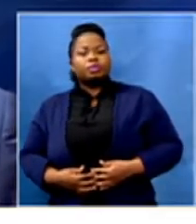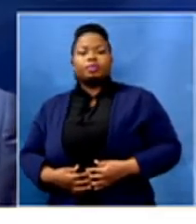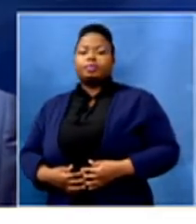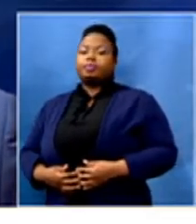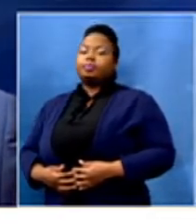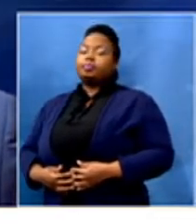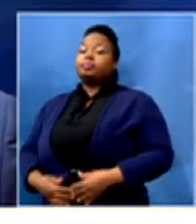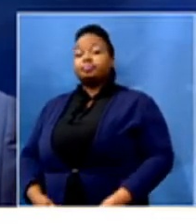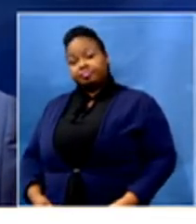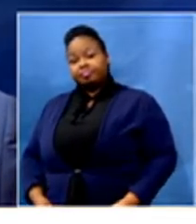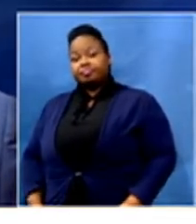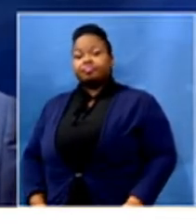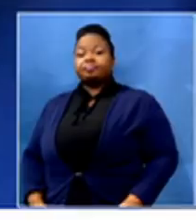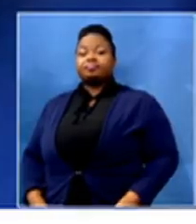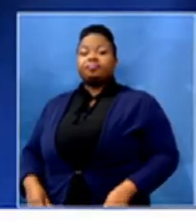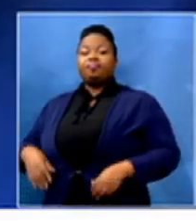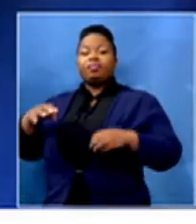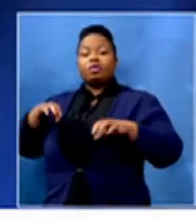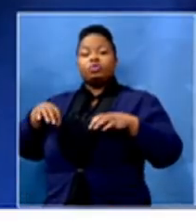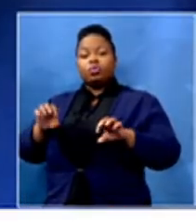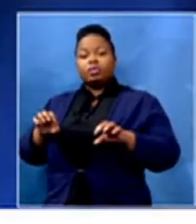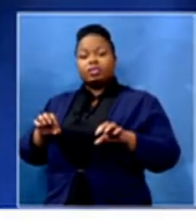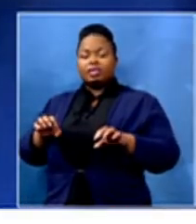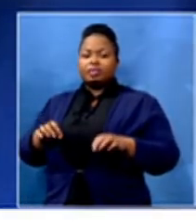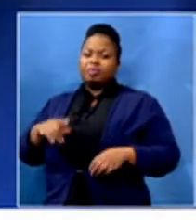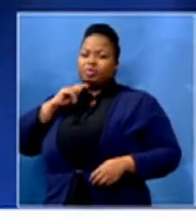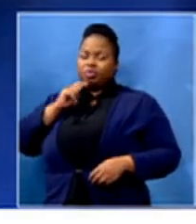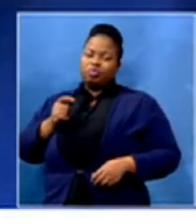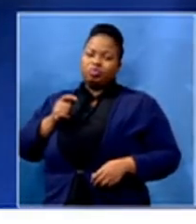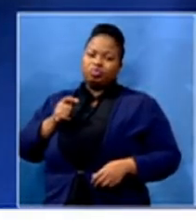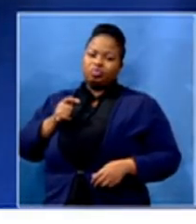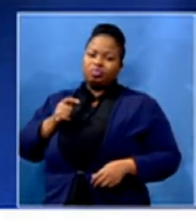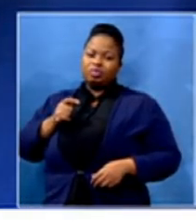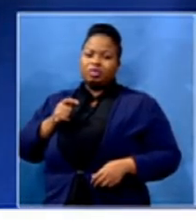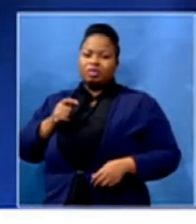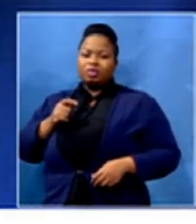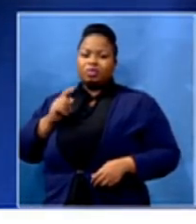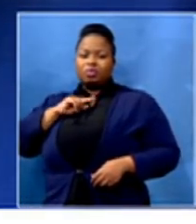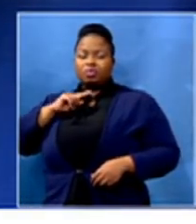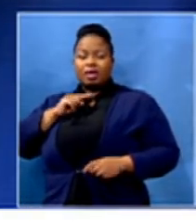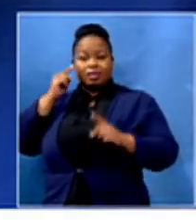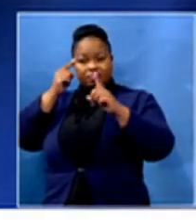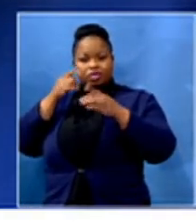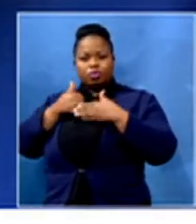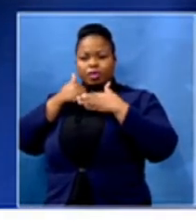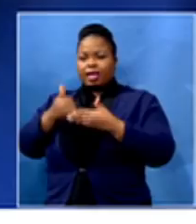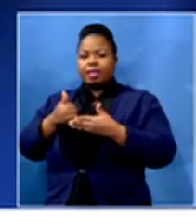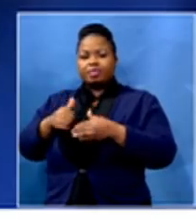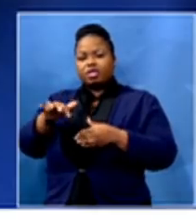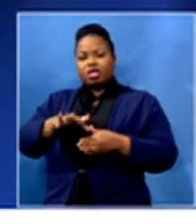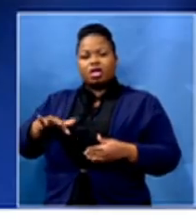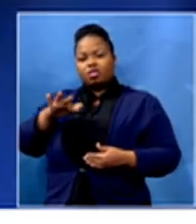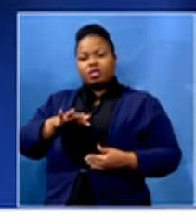Well, the issue of the scooters, it really, they were meant to assist in areas where